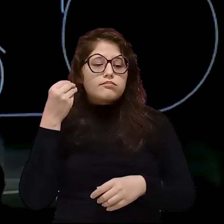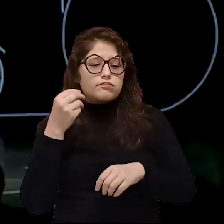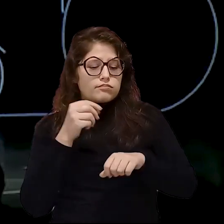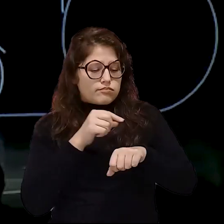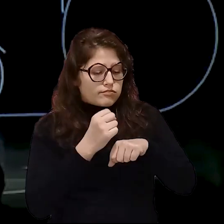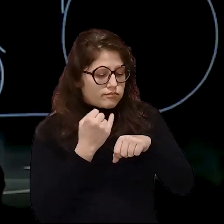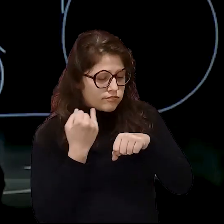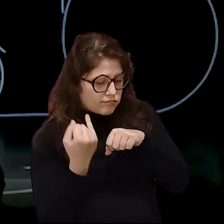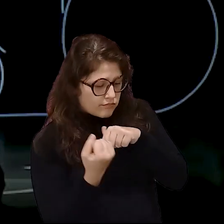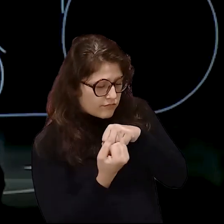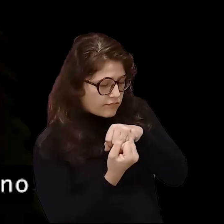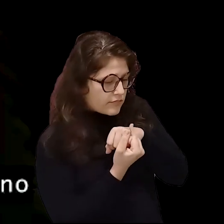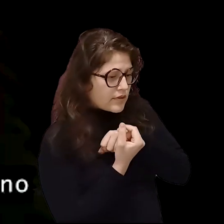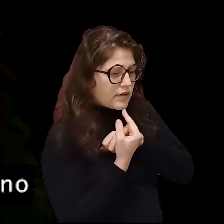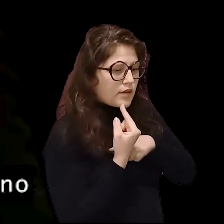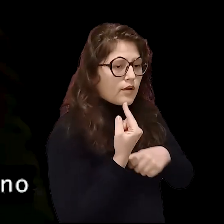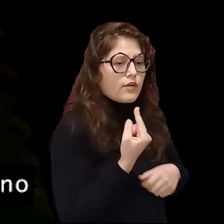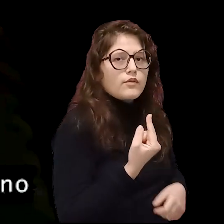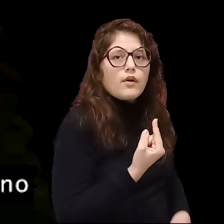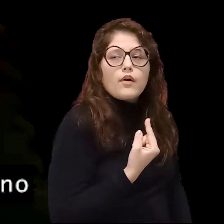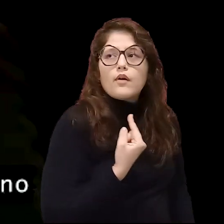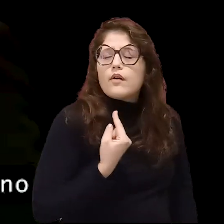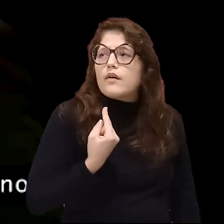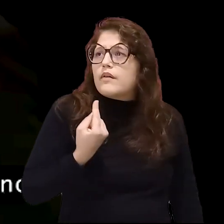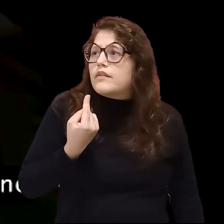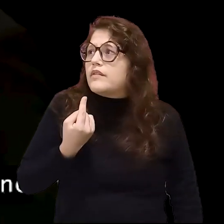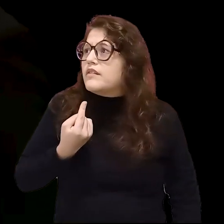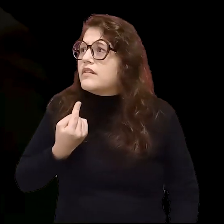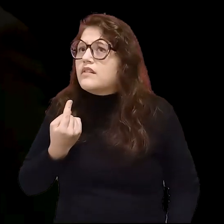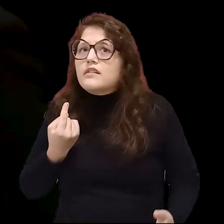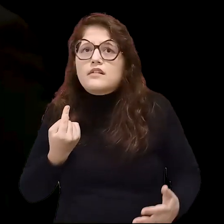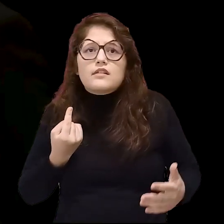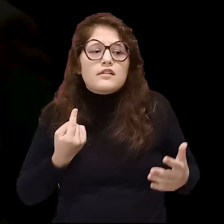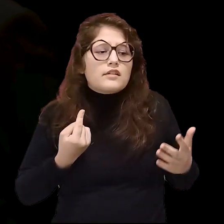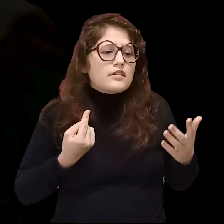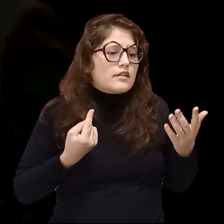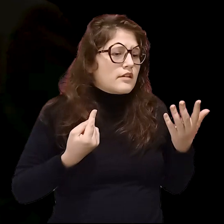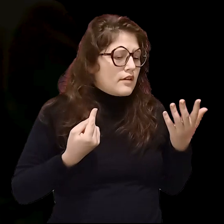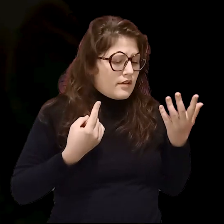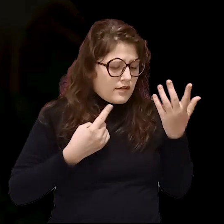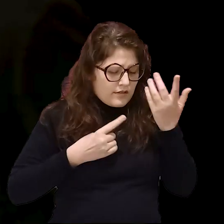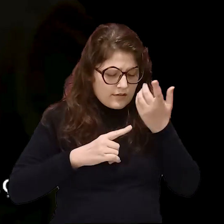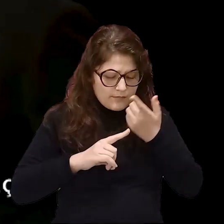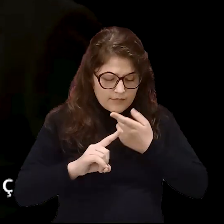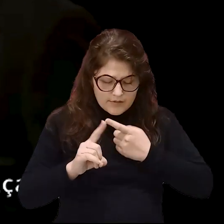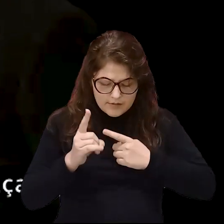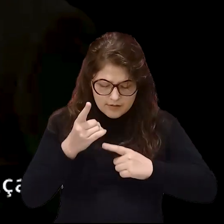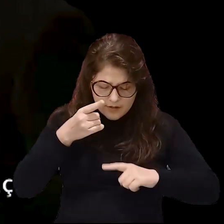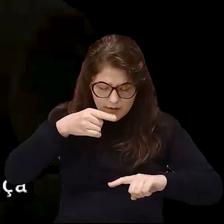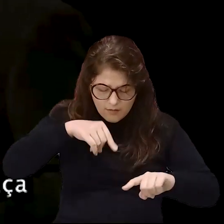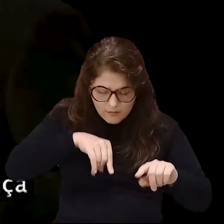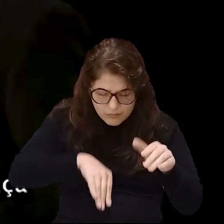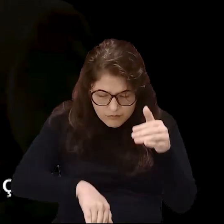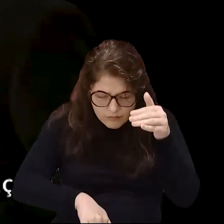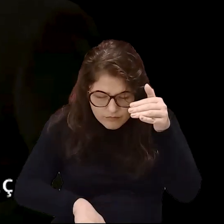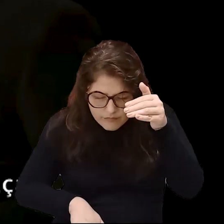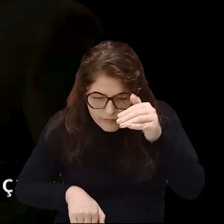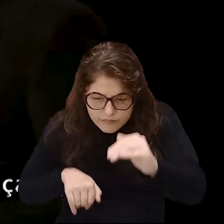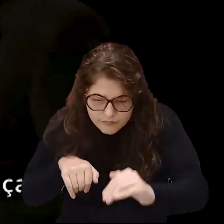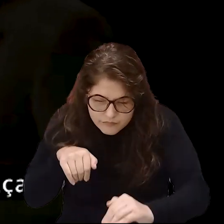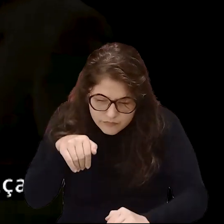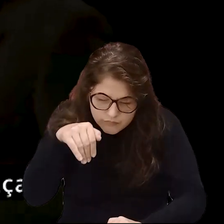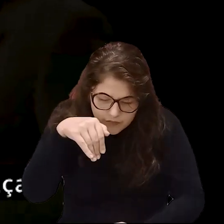to toll, as if the heavens were a bell and being were an ear, and I and silence